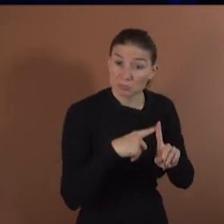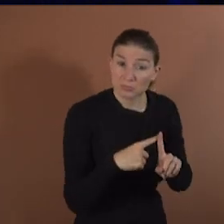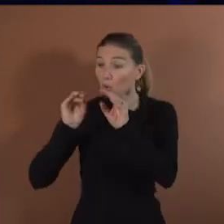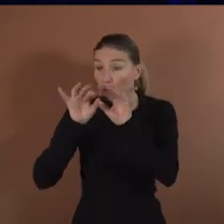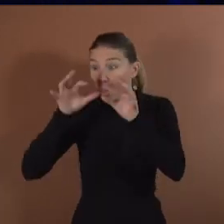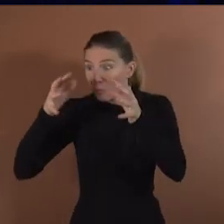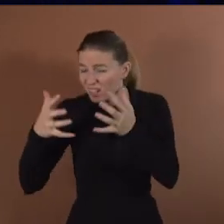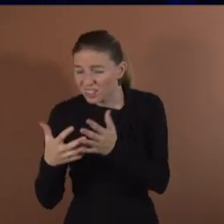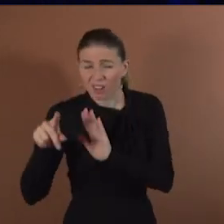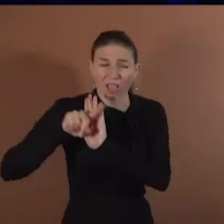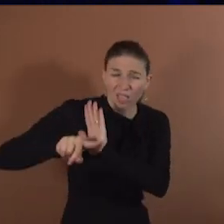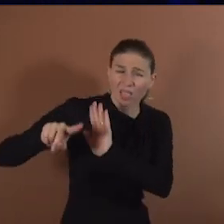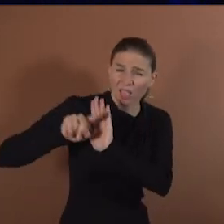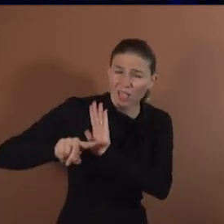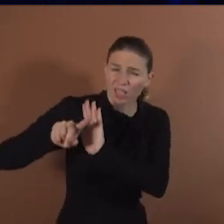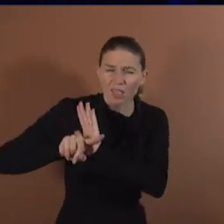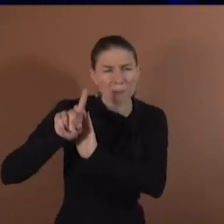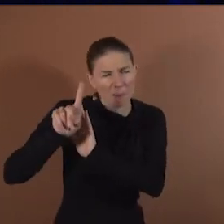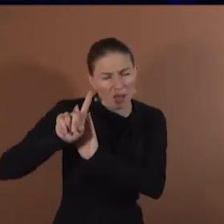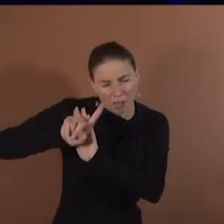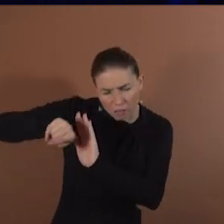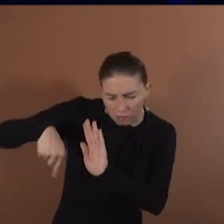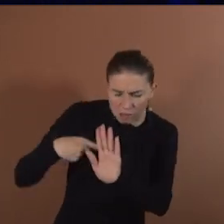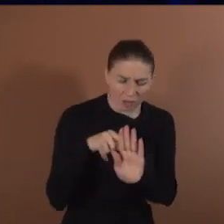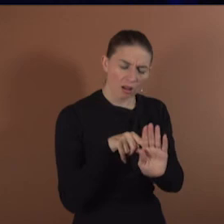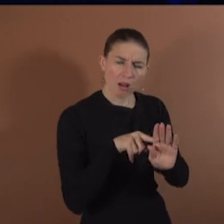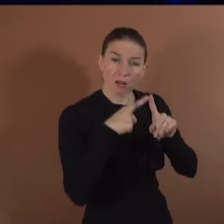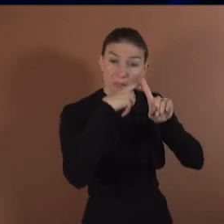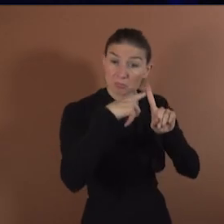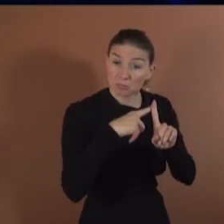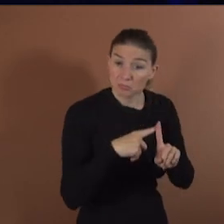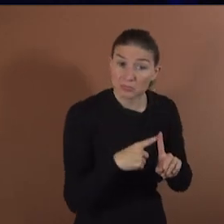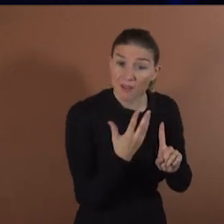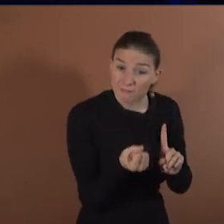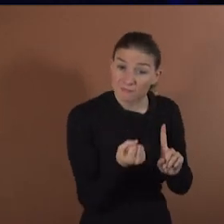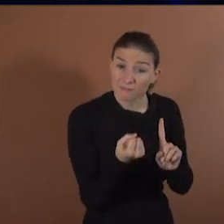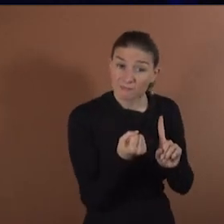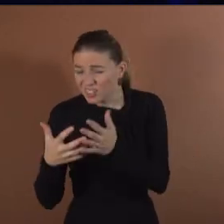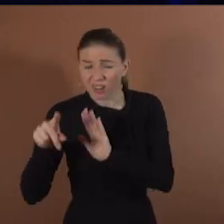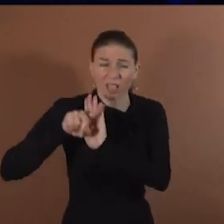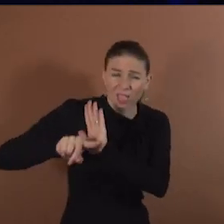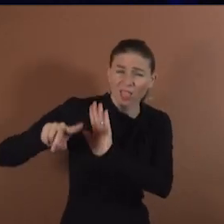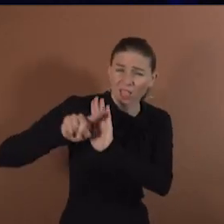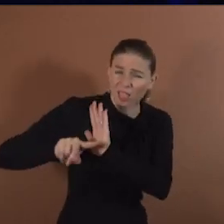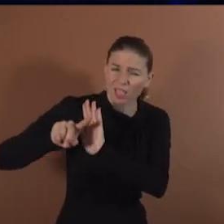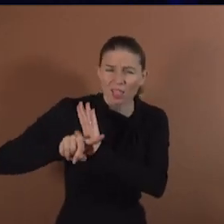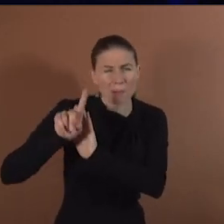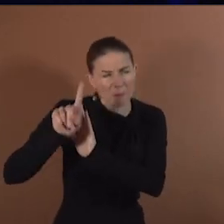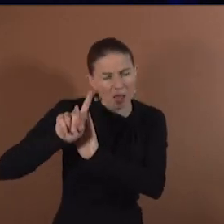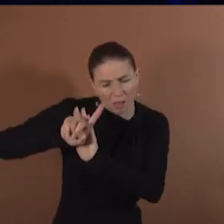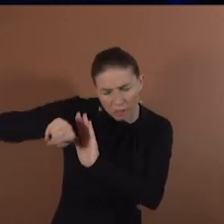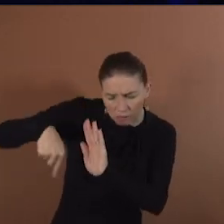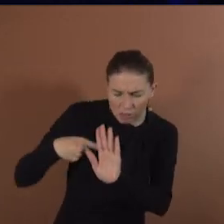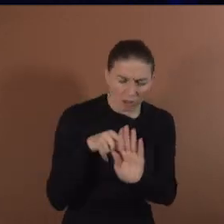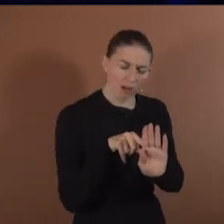problems. Trust the good side of globalization. And there's another thing that I wanted to tell you about, but